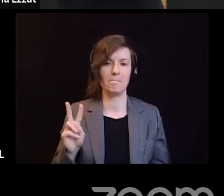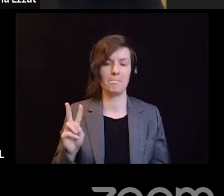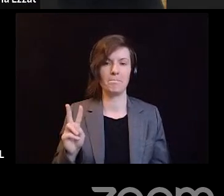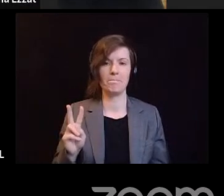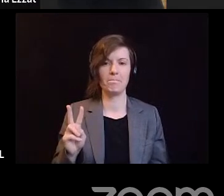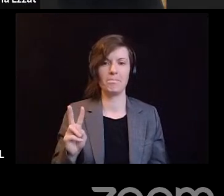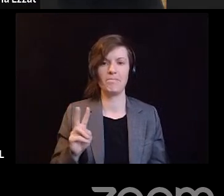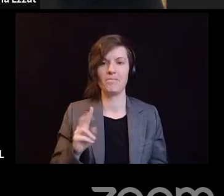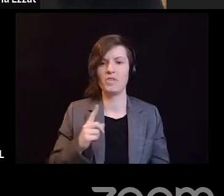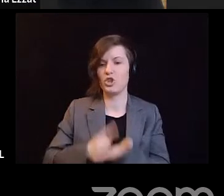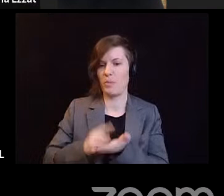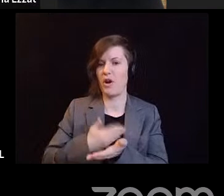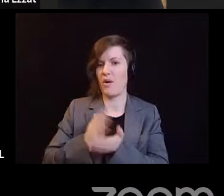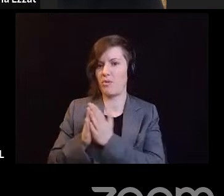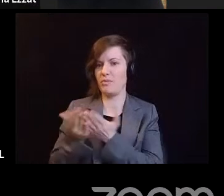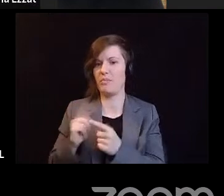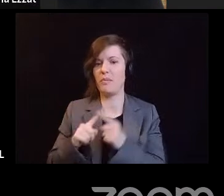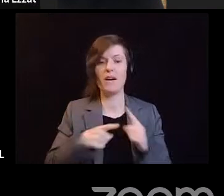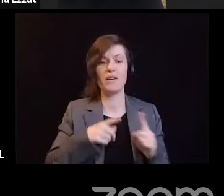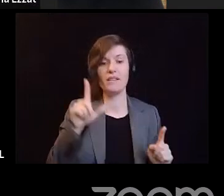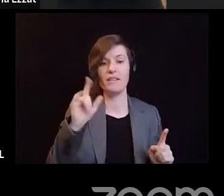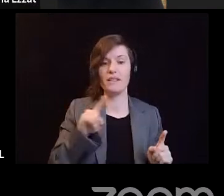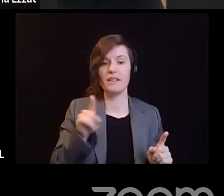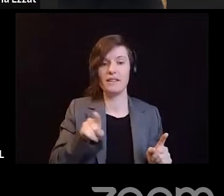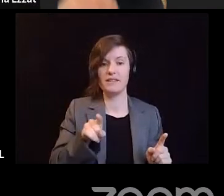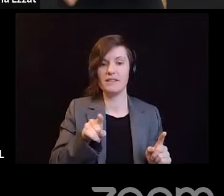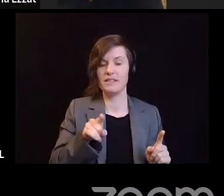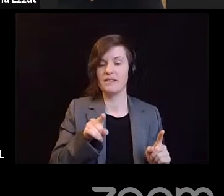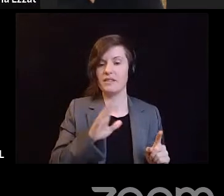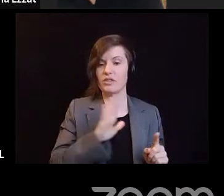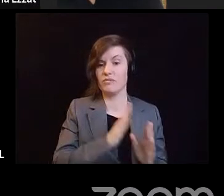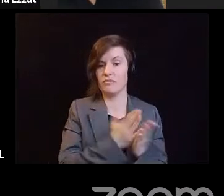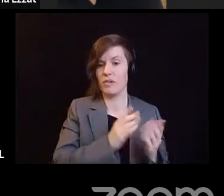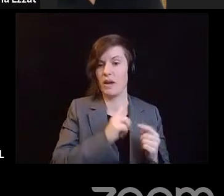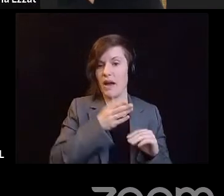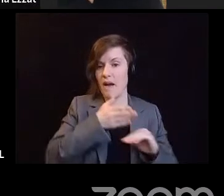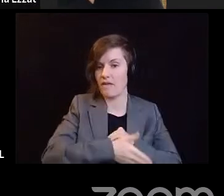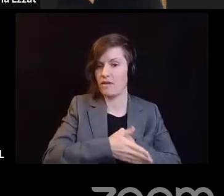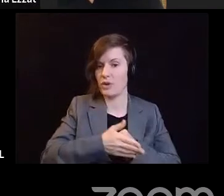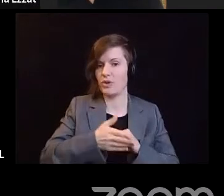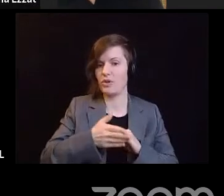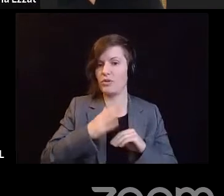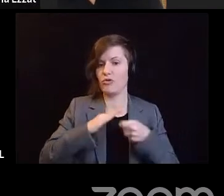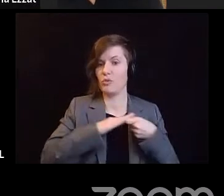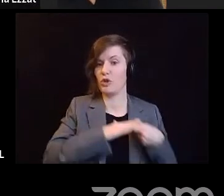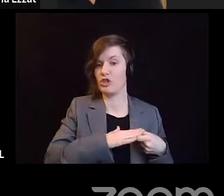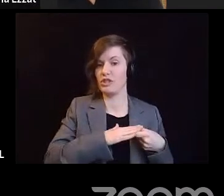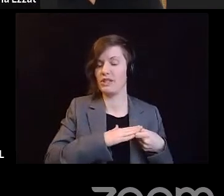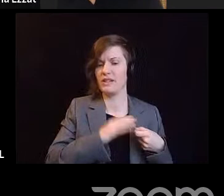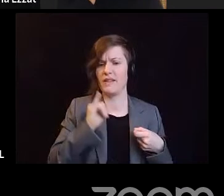but Liz's book, After Repression, is also really important in understanding the dynamics of polarization